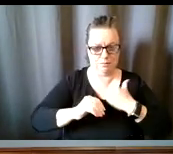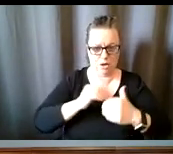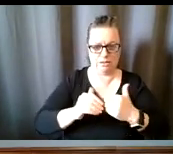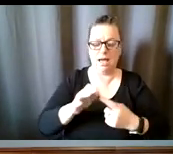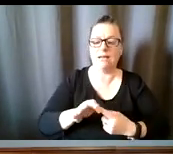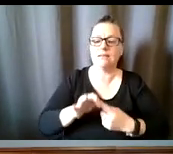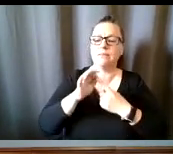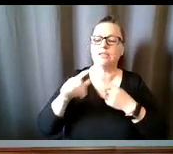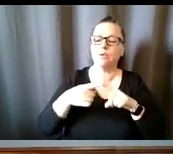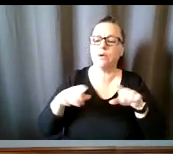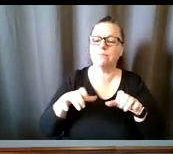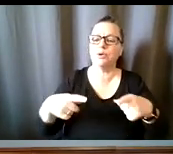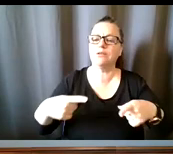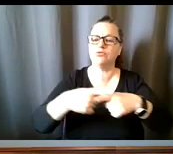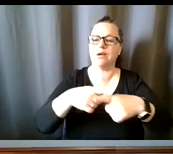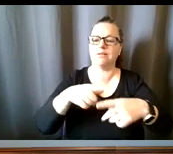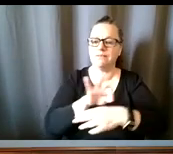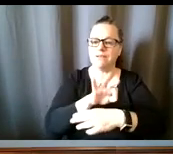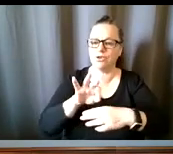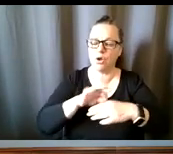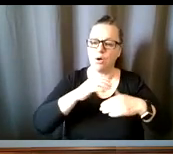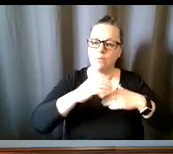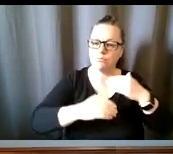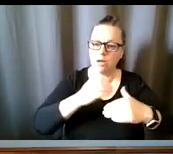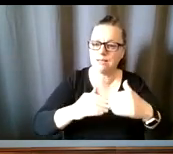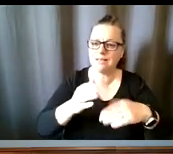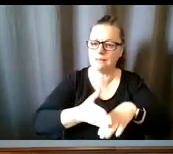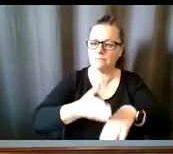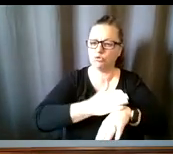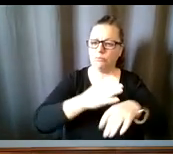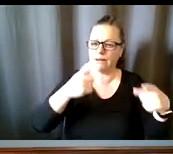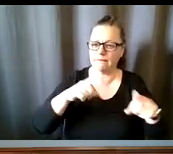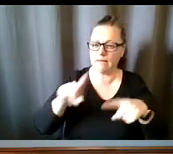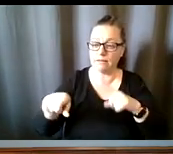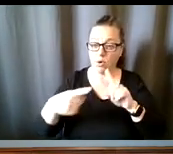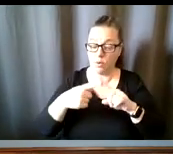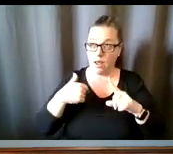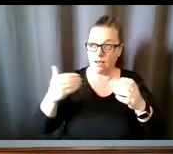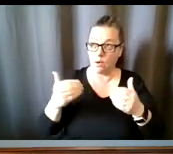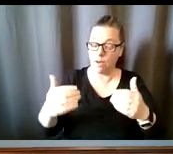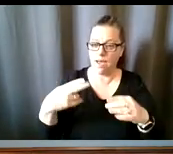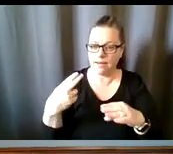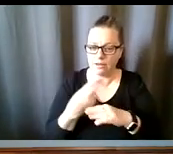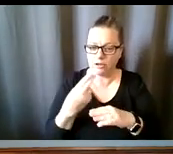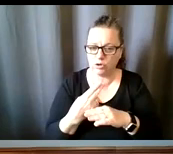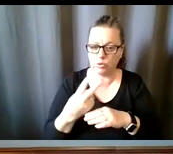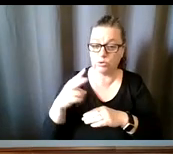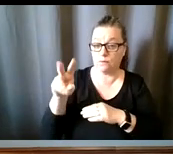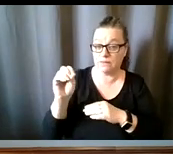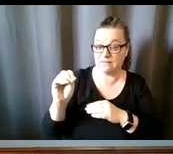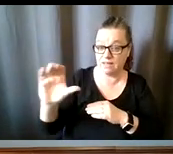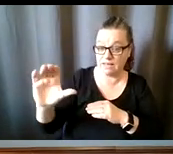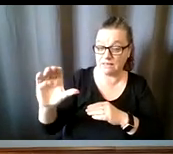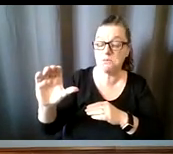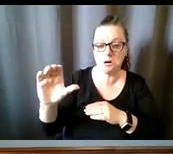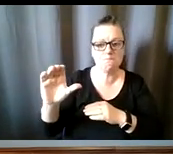doing cross-functional process improvement events. When I go ahead and use voice of the customer,